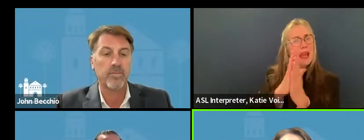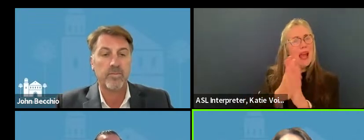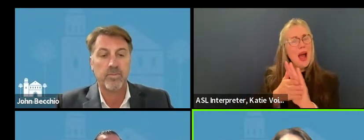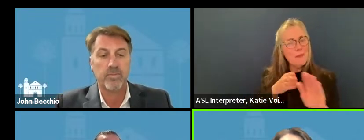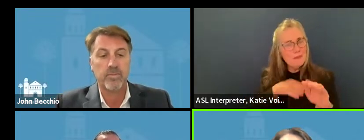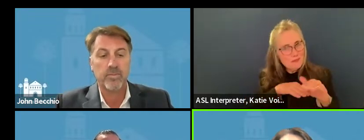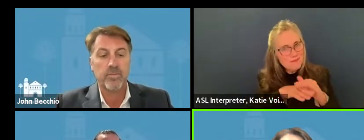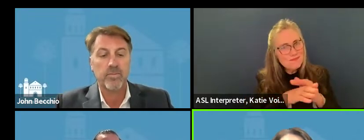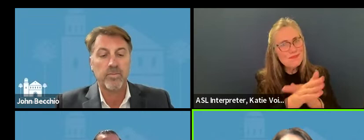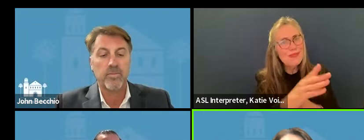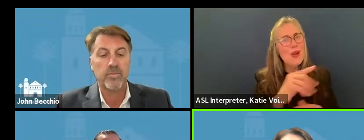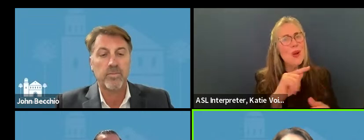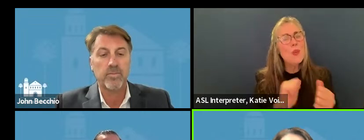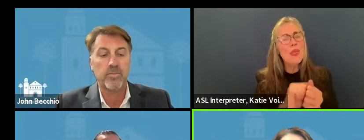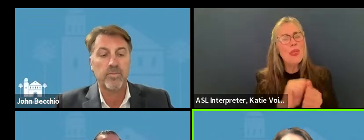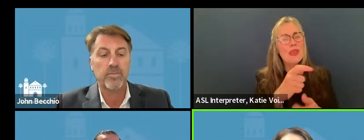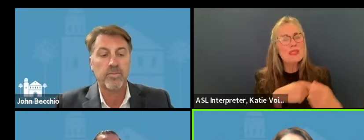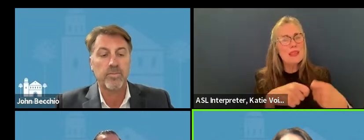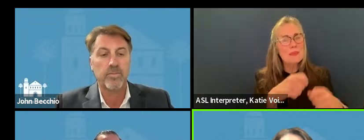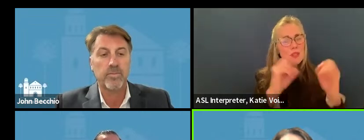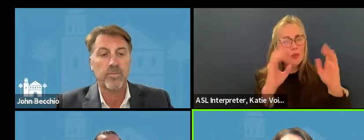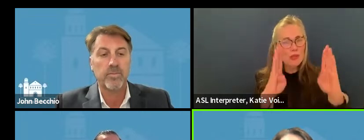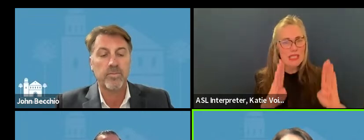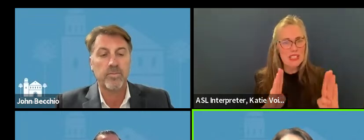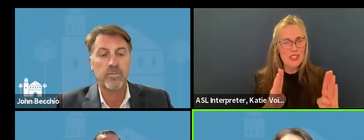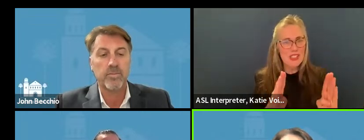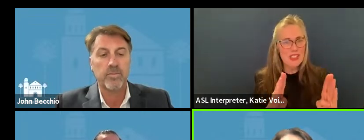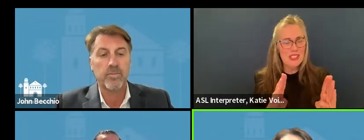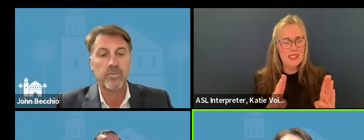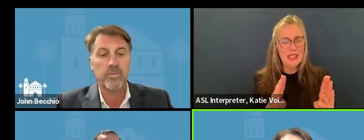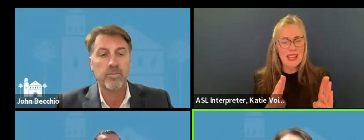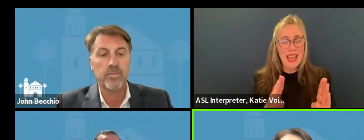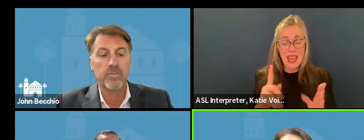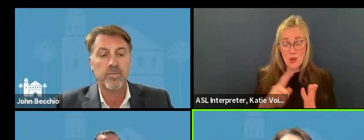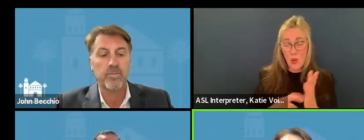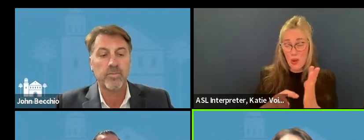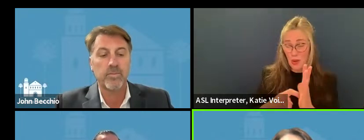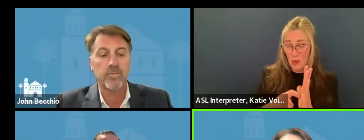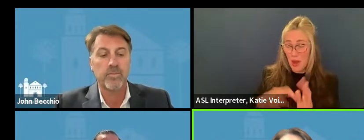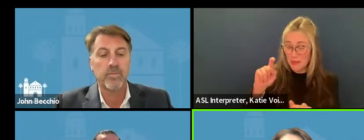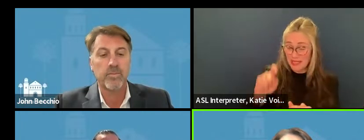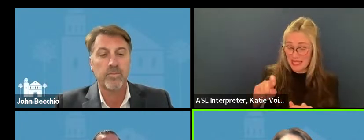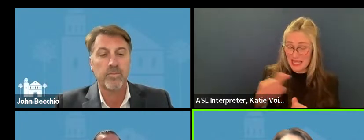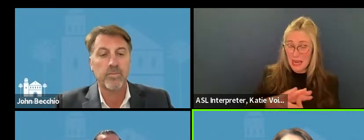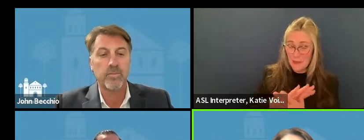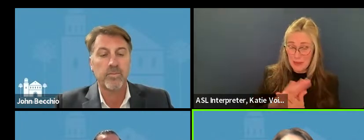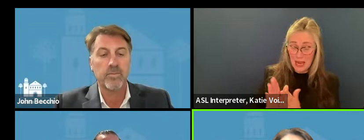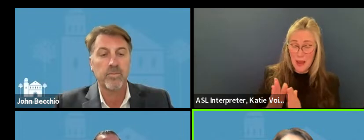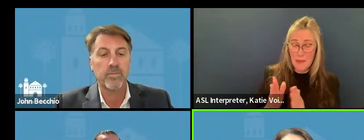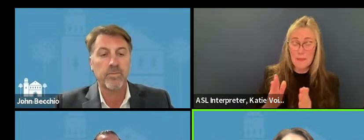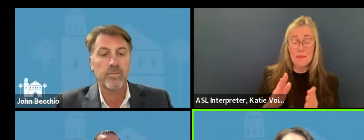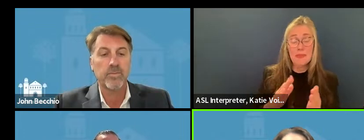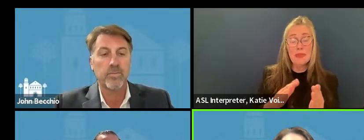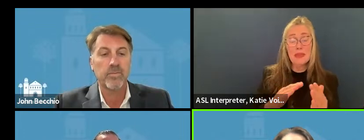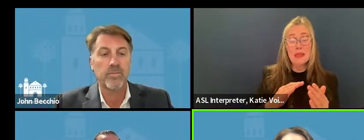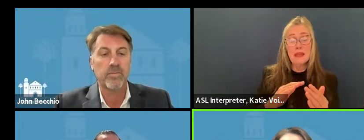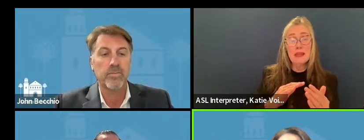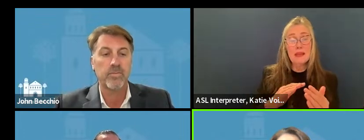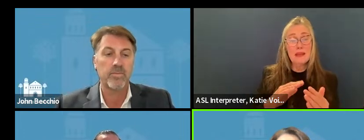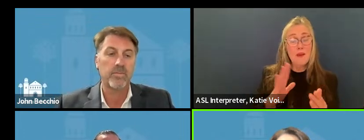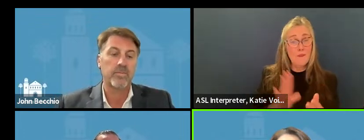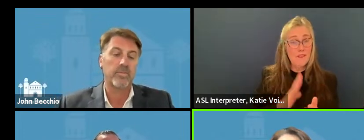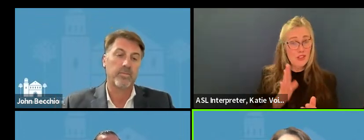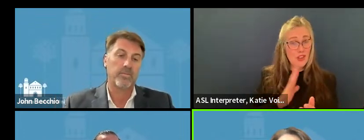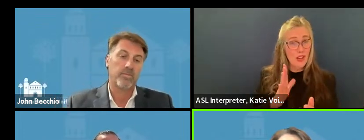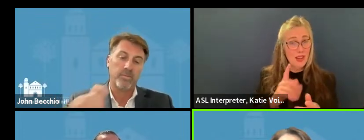teachers, and then we're collaborating around all the requirements that they need to have before they become processed as substitutes. So I want to